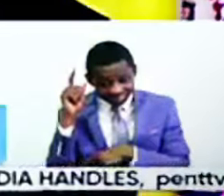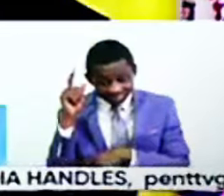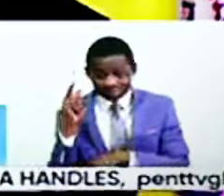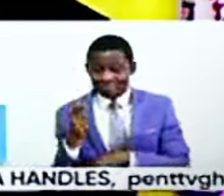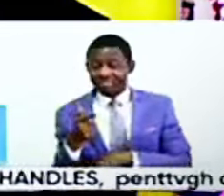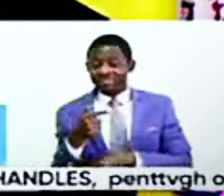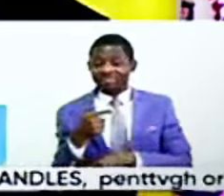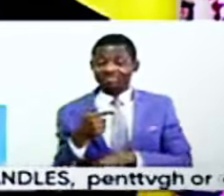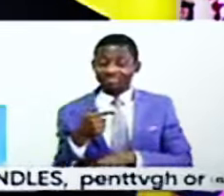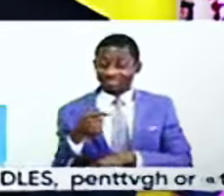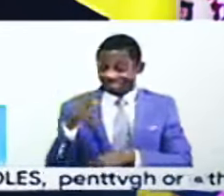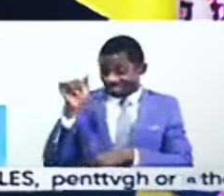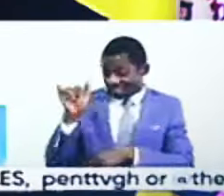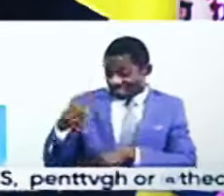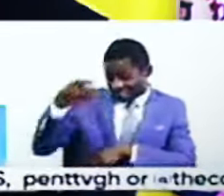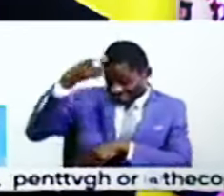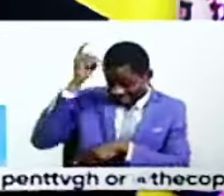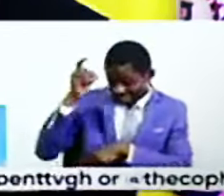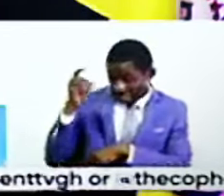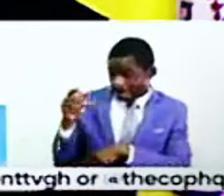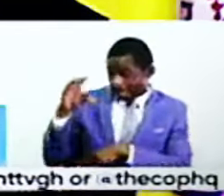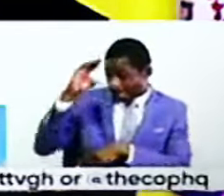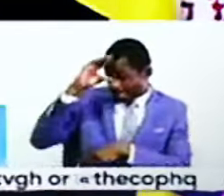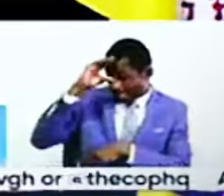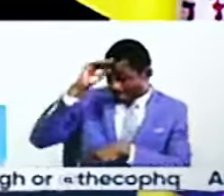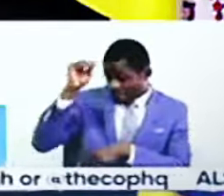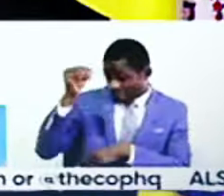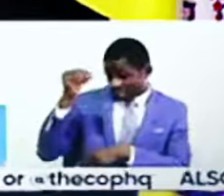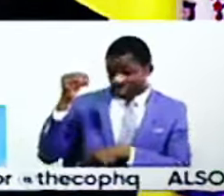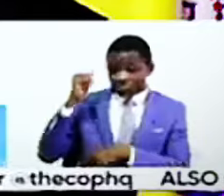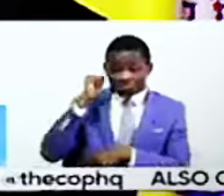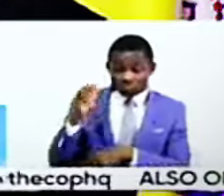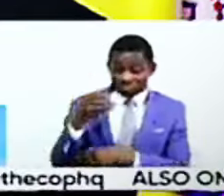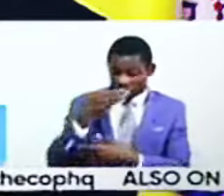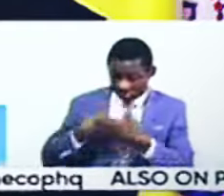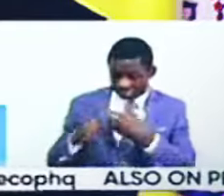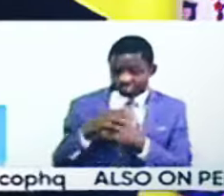woman. The Bible says,